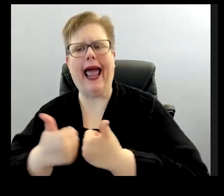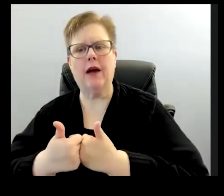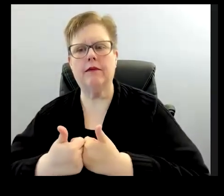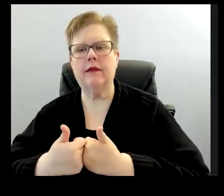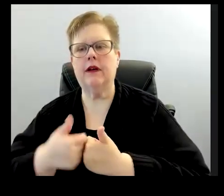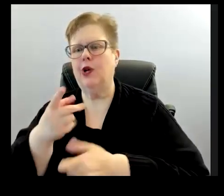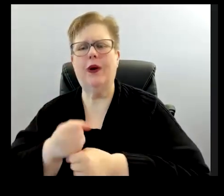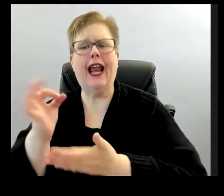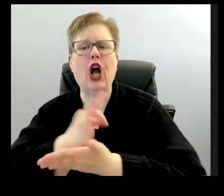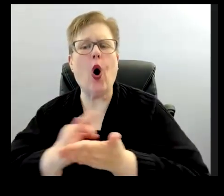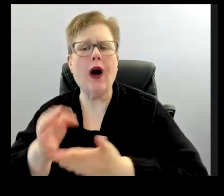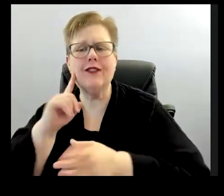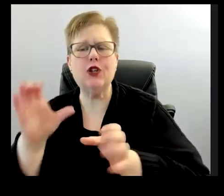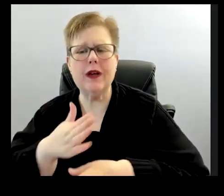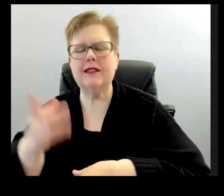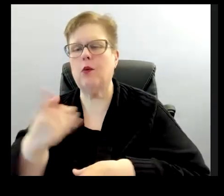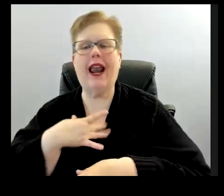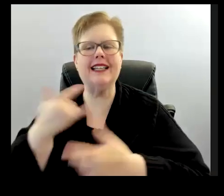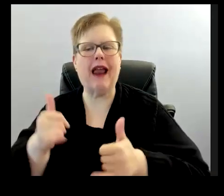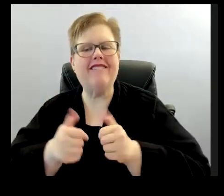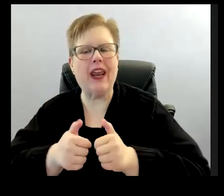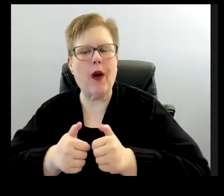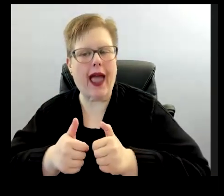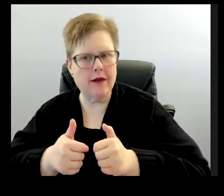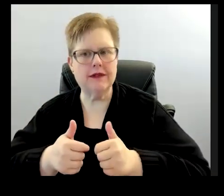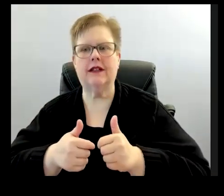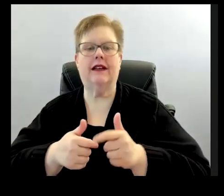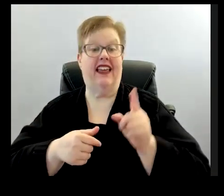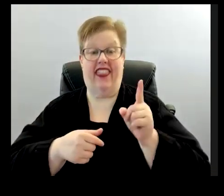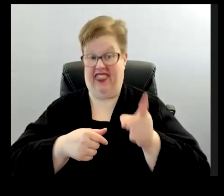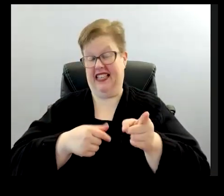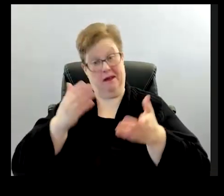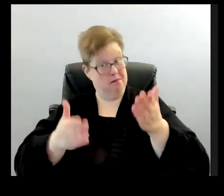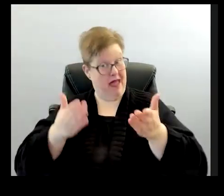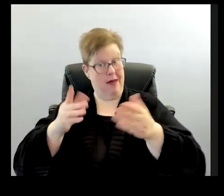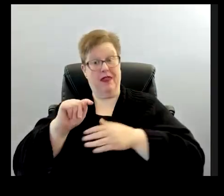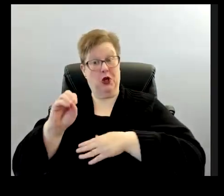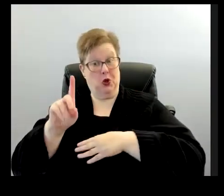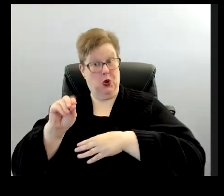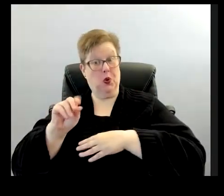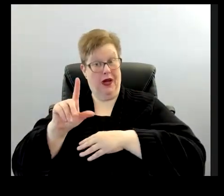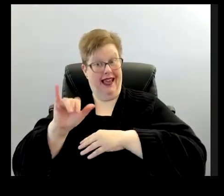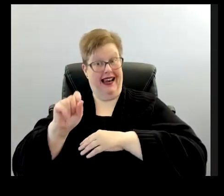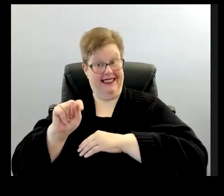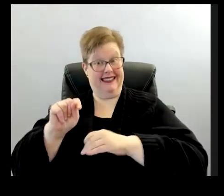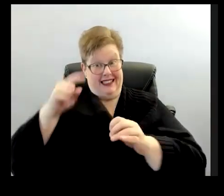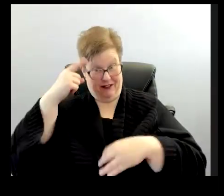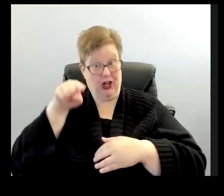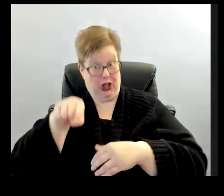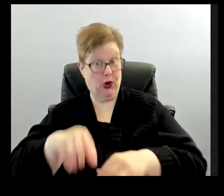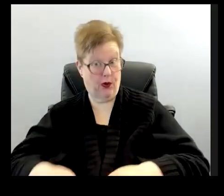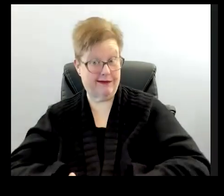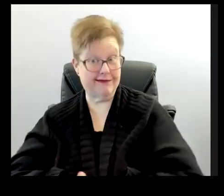like coins for doing things. So if you are someone who likes playing video games, this may be a to-do list platform that works well